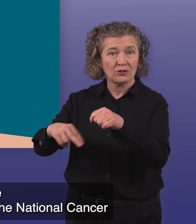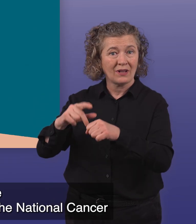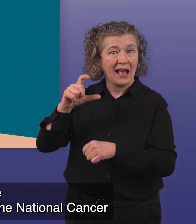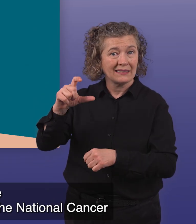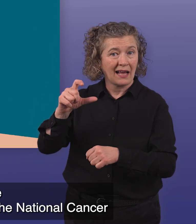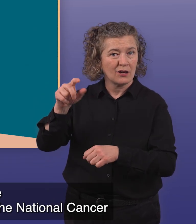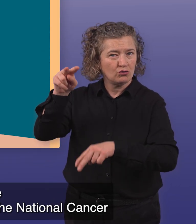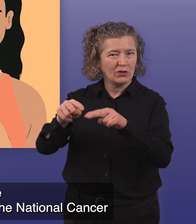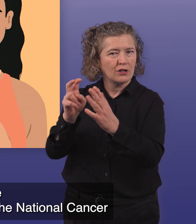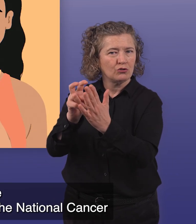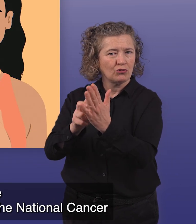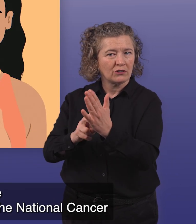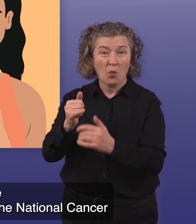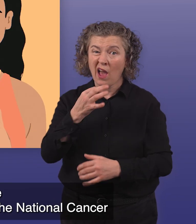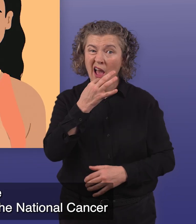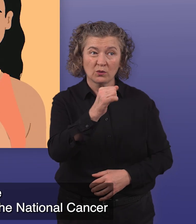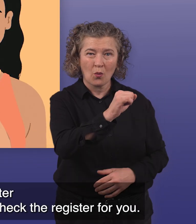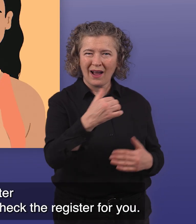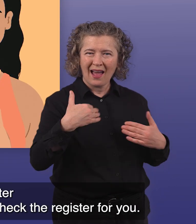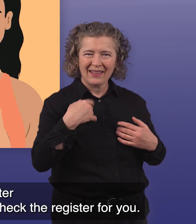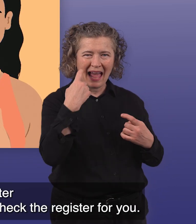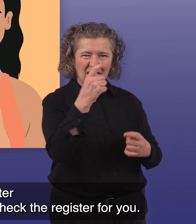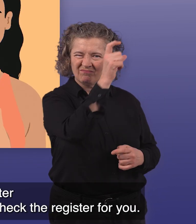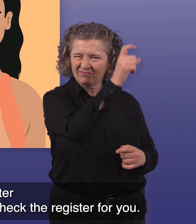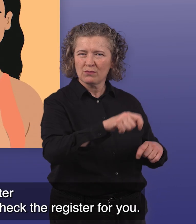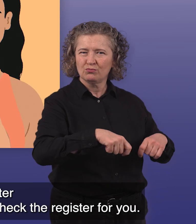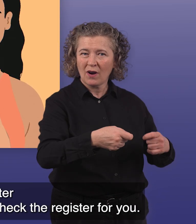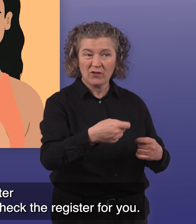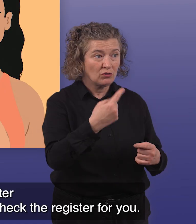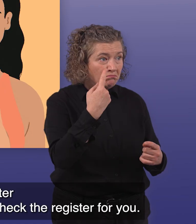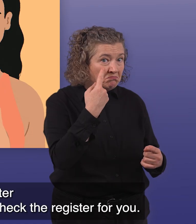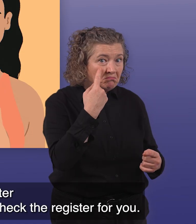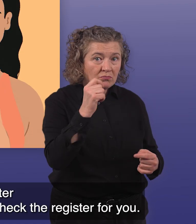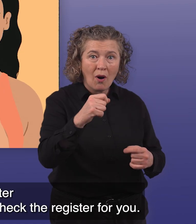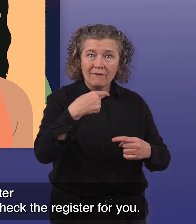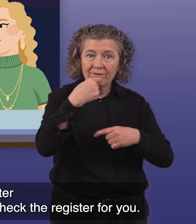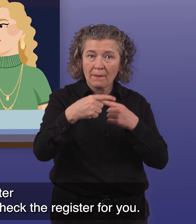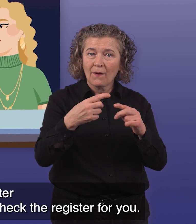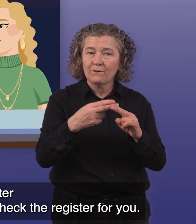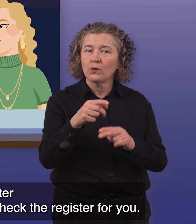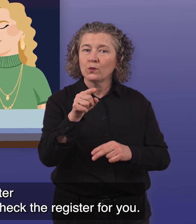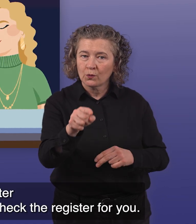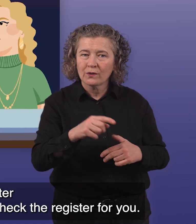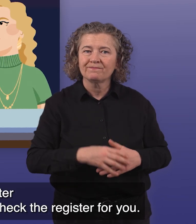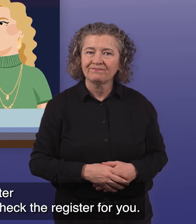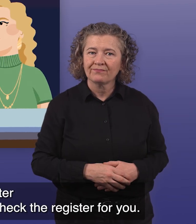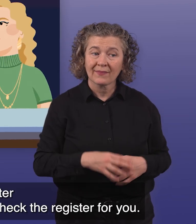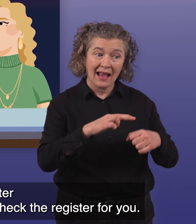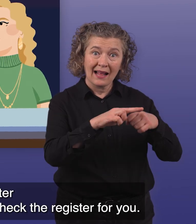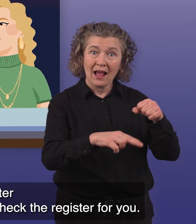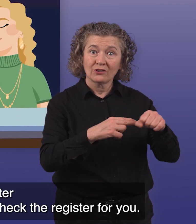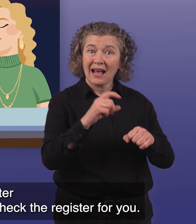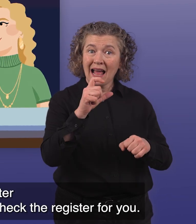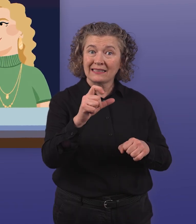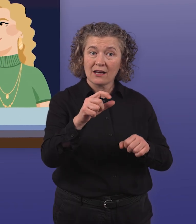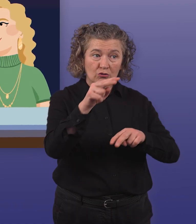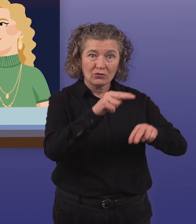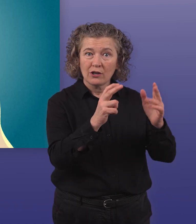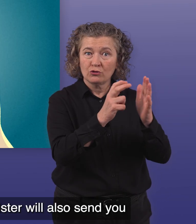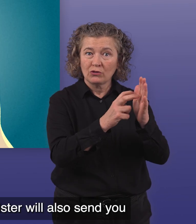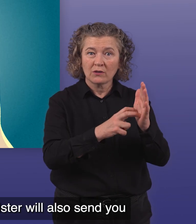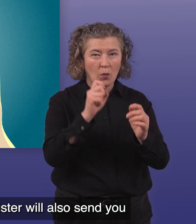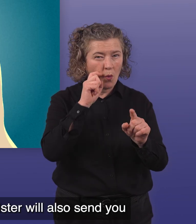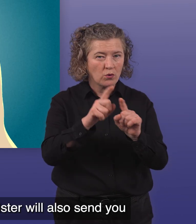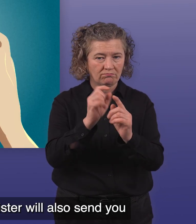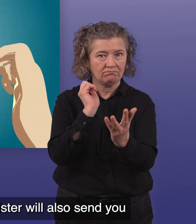MyGov account, calling the National Cancer Screening Register, or asking your healthcare provider to check the register for you.